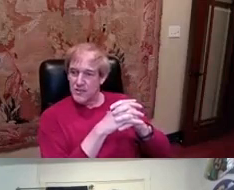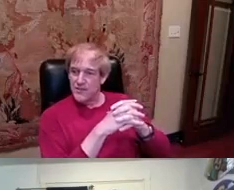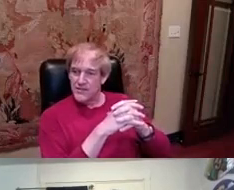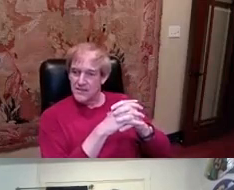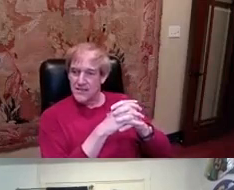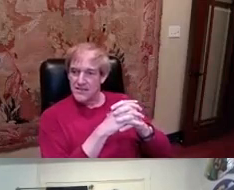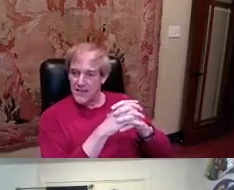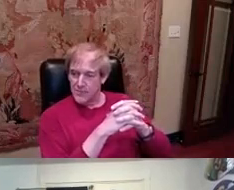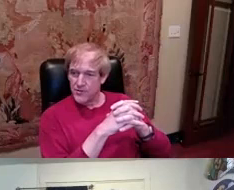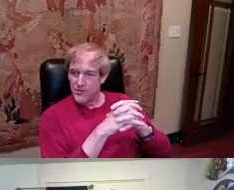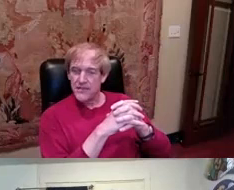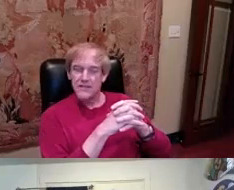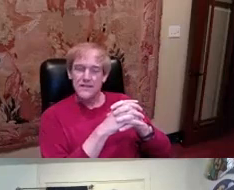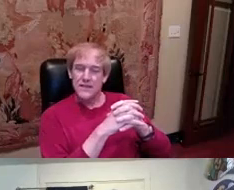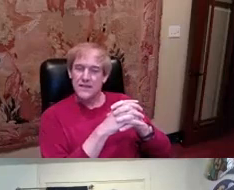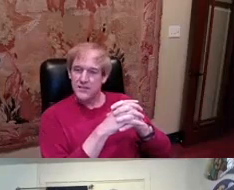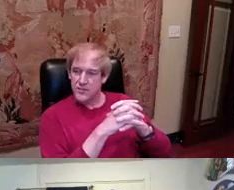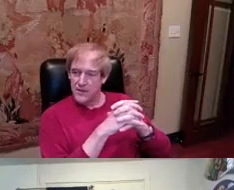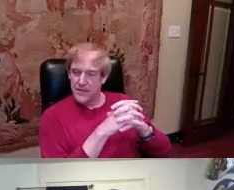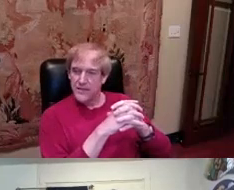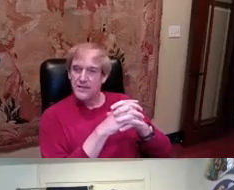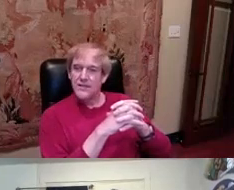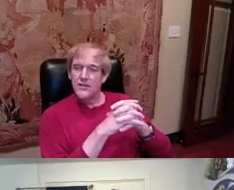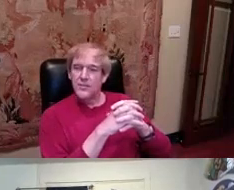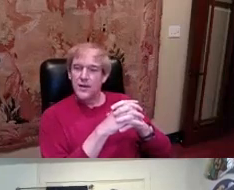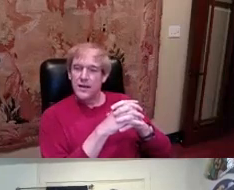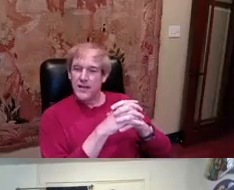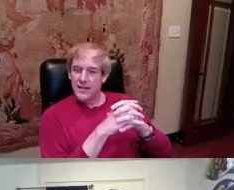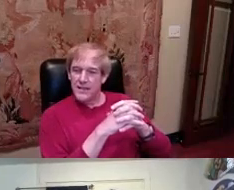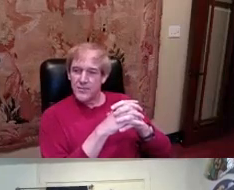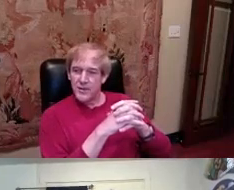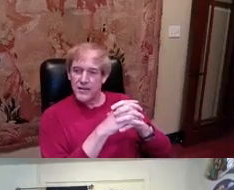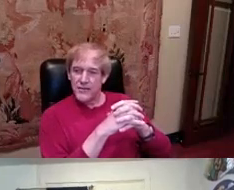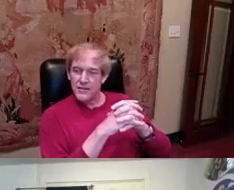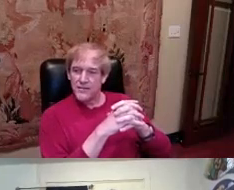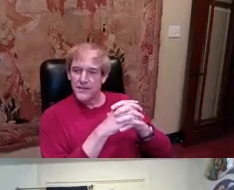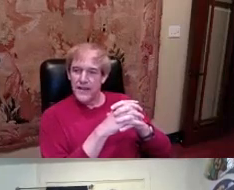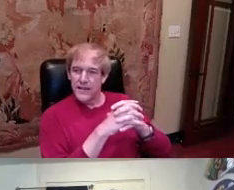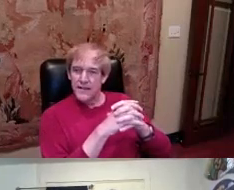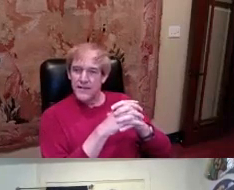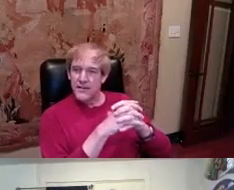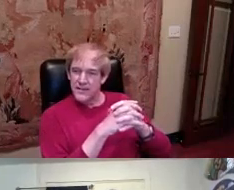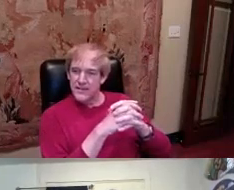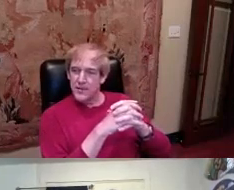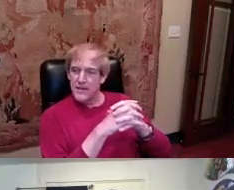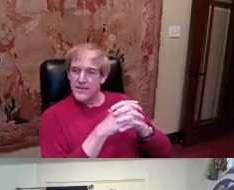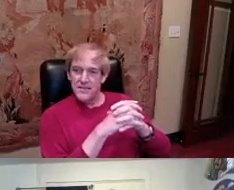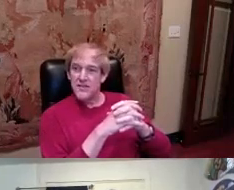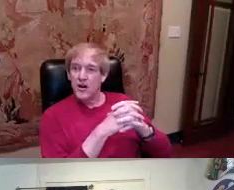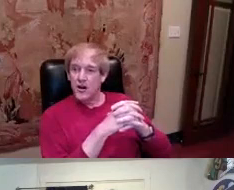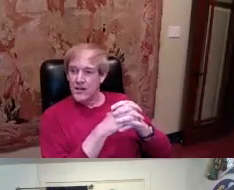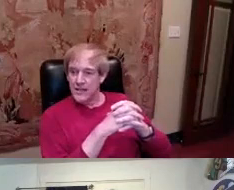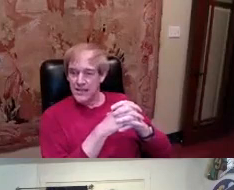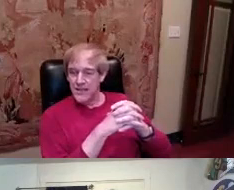you'll be coming to see us in April, Nick, and that's a good thing. But I'd like to point out here that there is a process